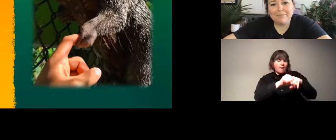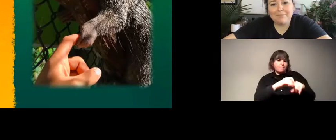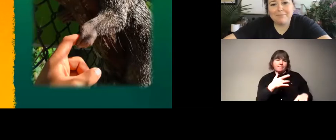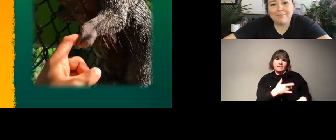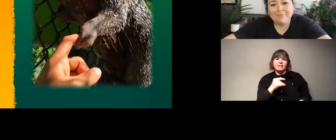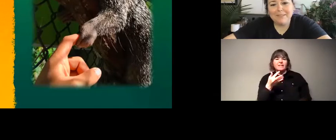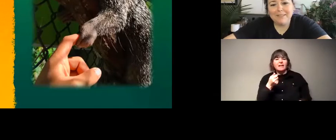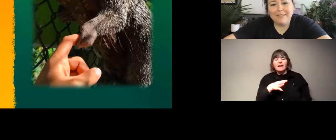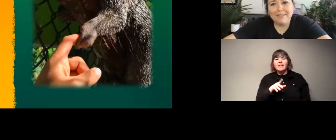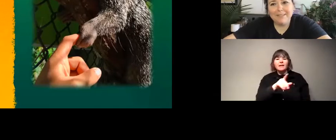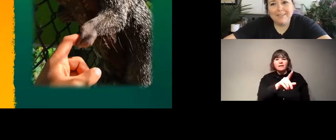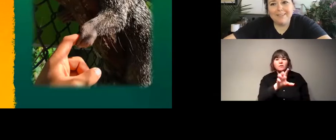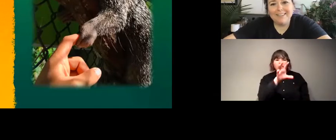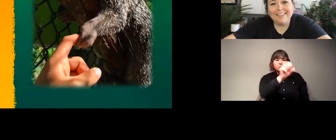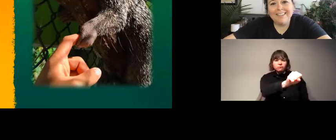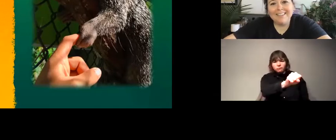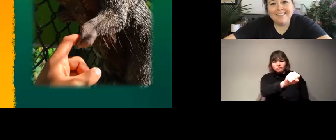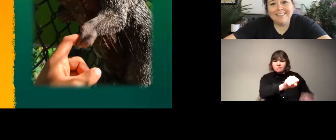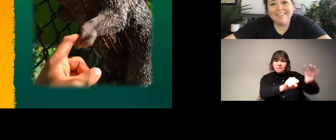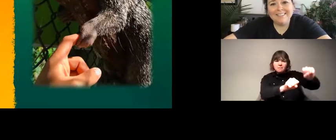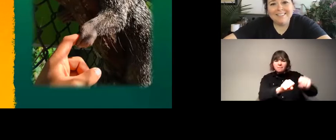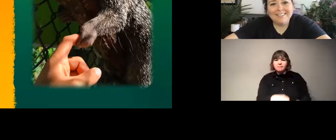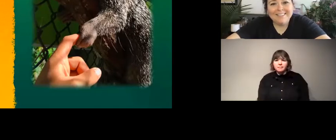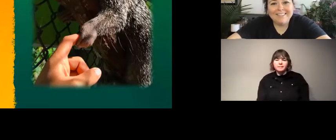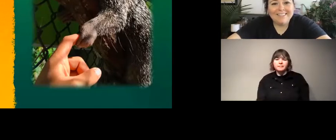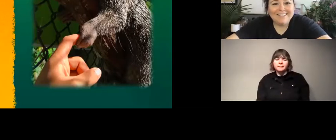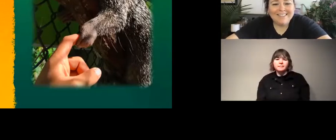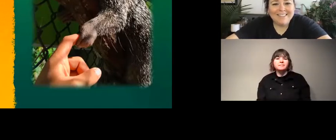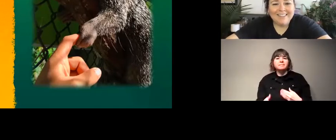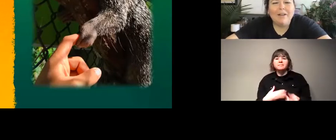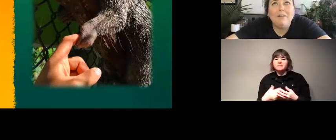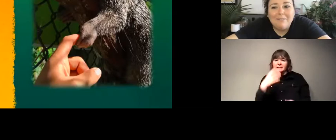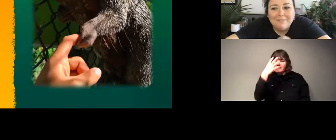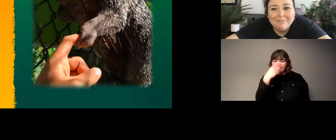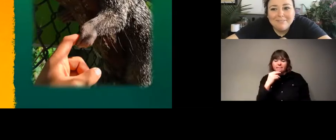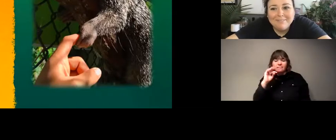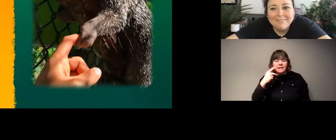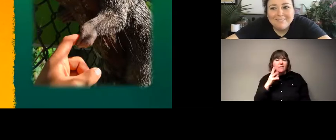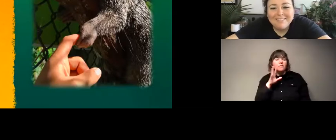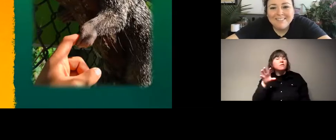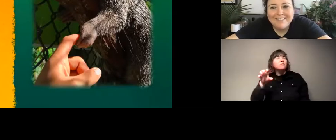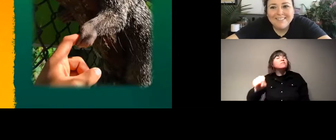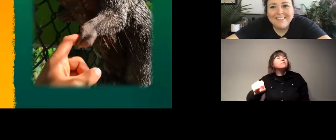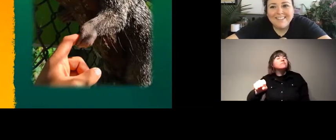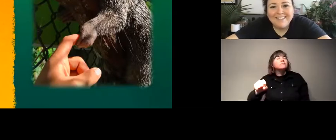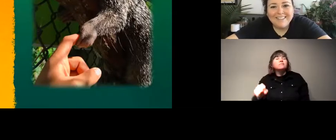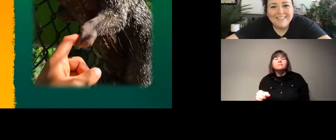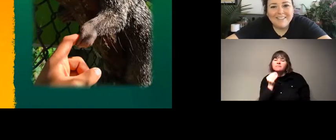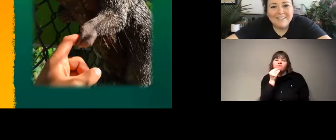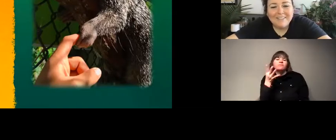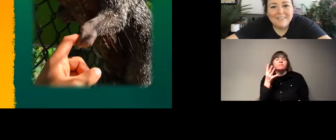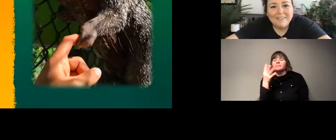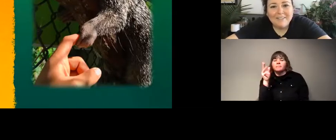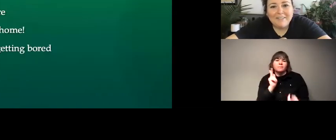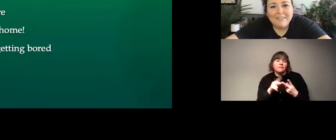put anything in front of her, she just grabs it, even is in the middle of a nap. Just the most perfect little porcupine.